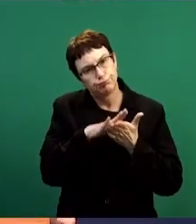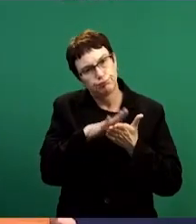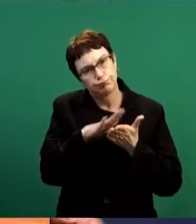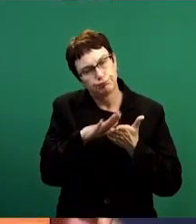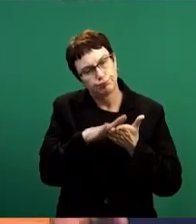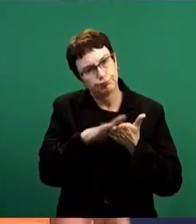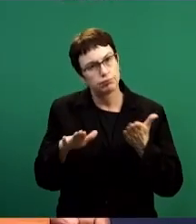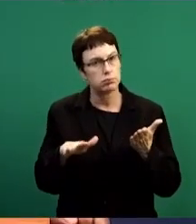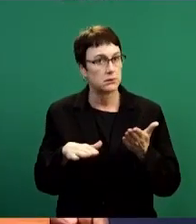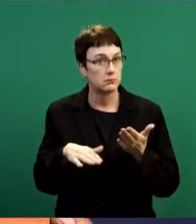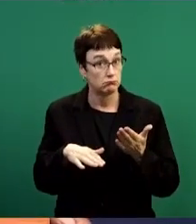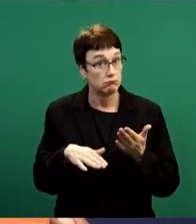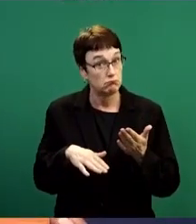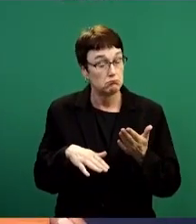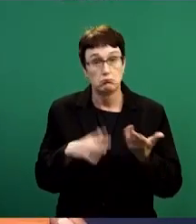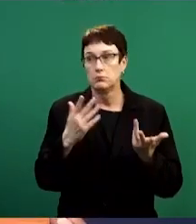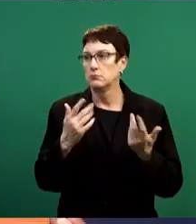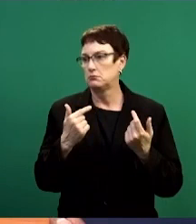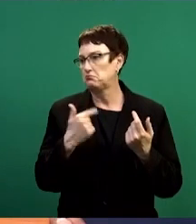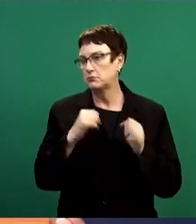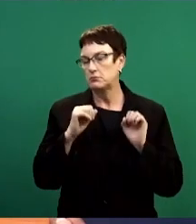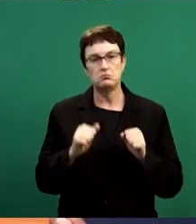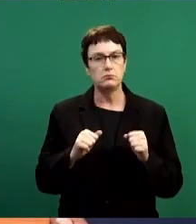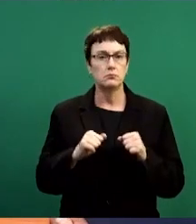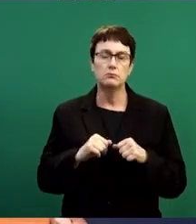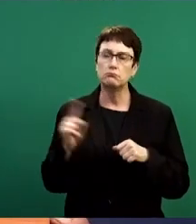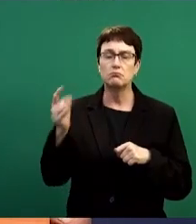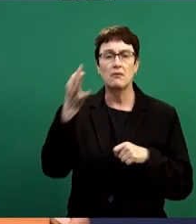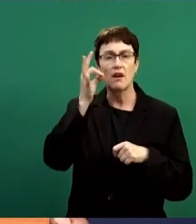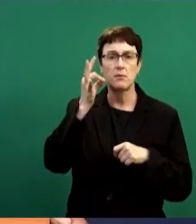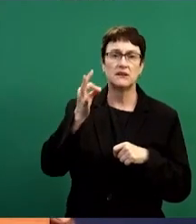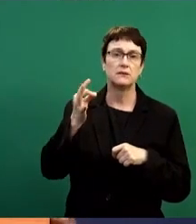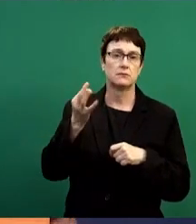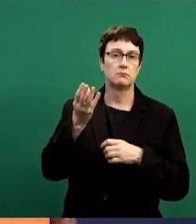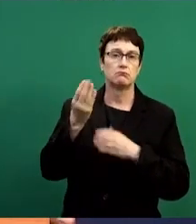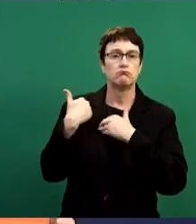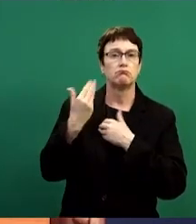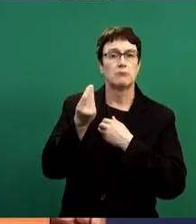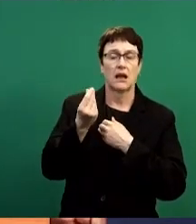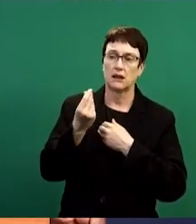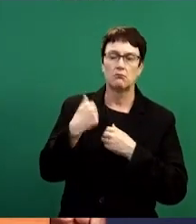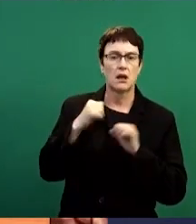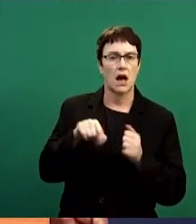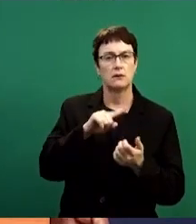write a check to the Treasury, says, here is your money.